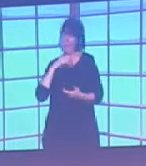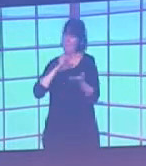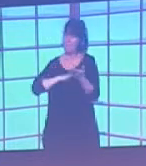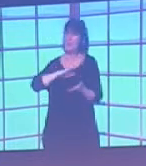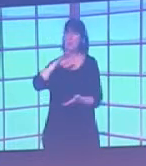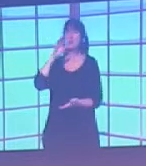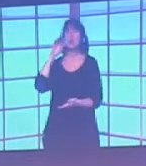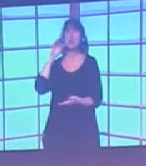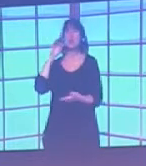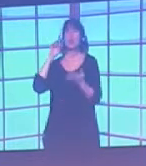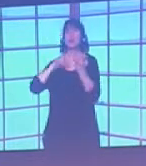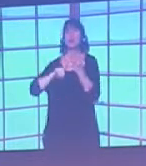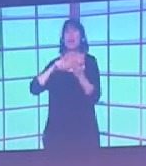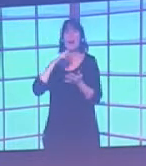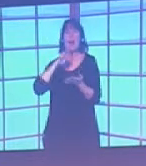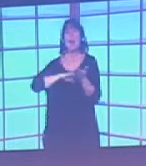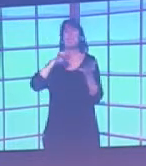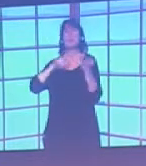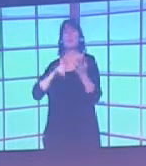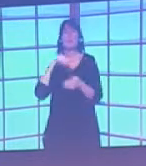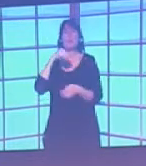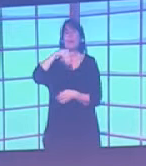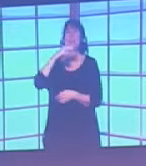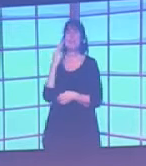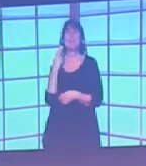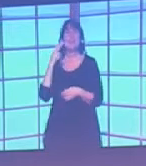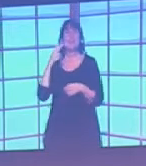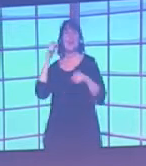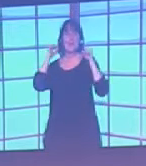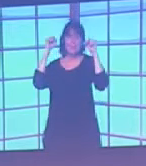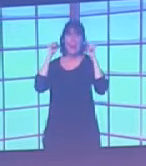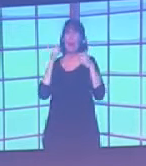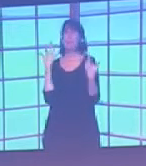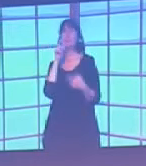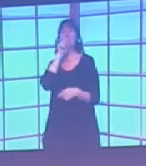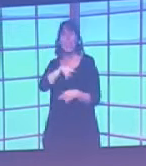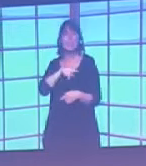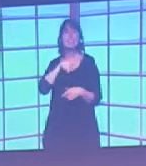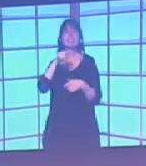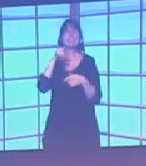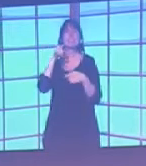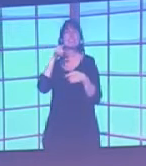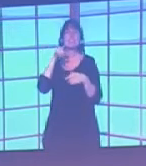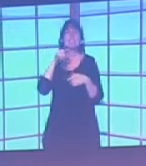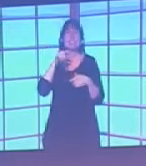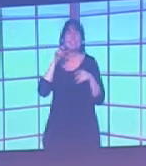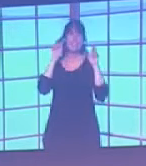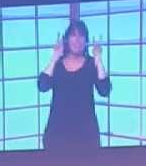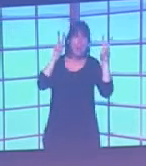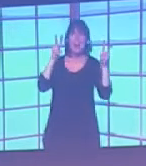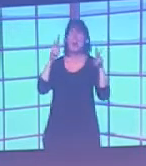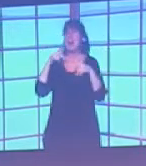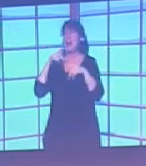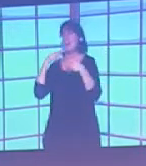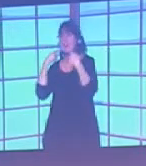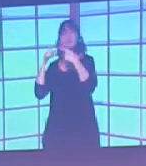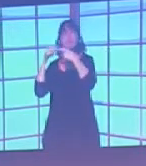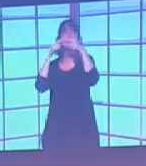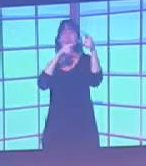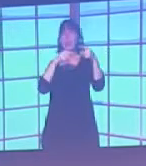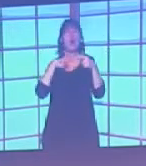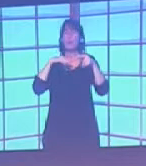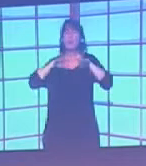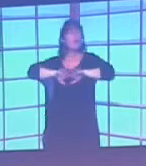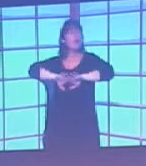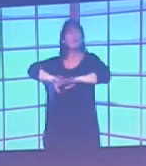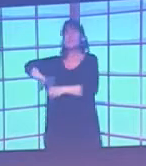trustees include Liverpool fans, Chelsea fans, and so on and so on. And we put that aside. Tell